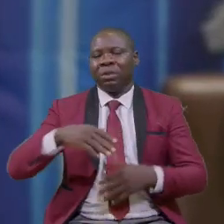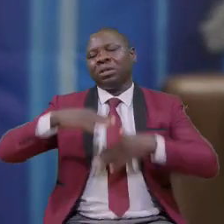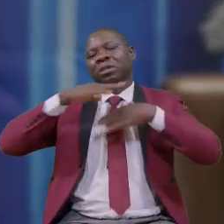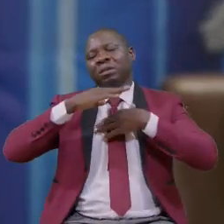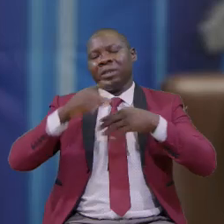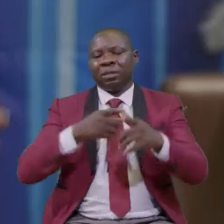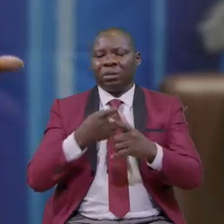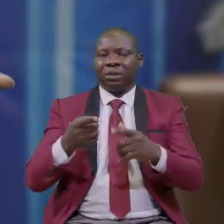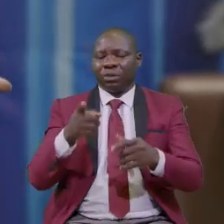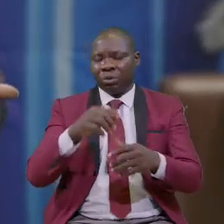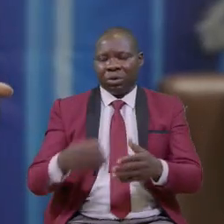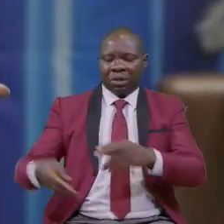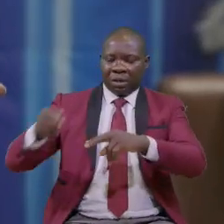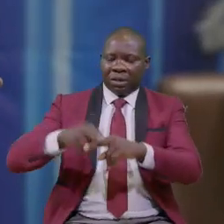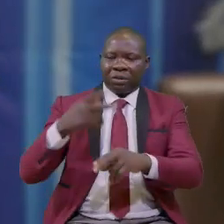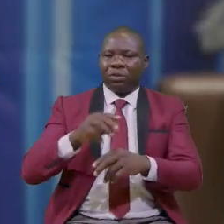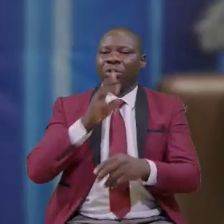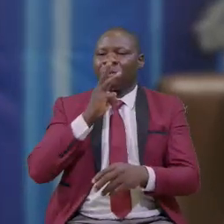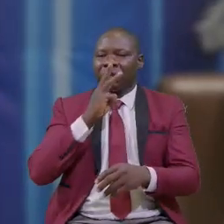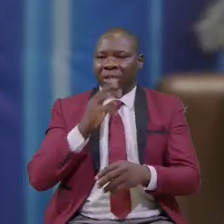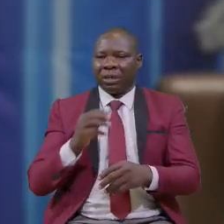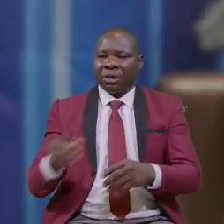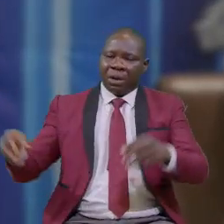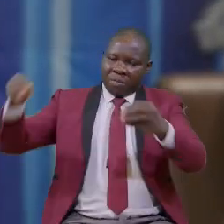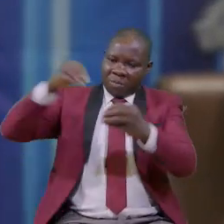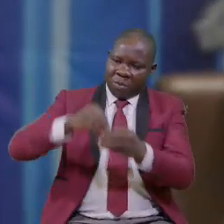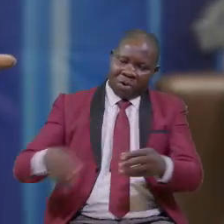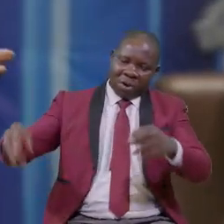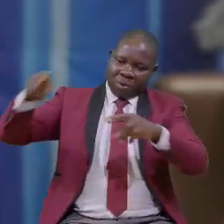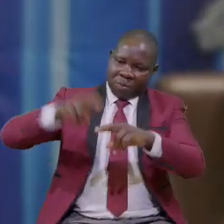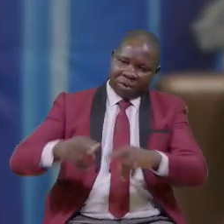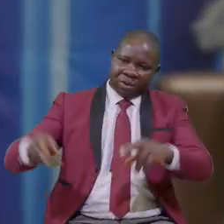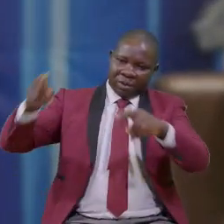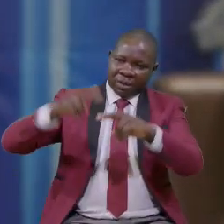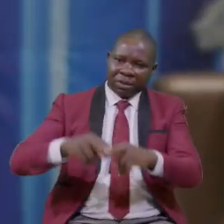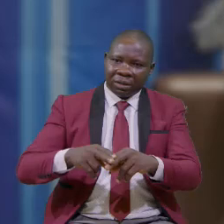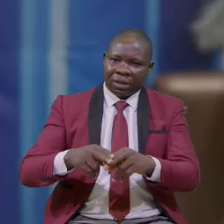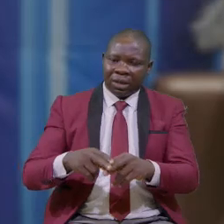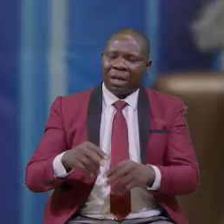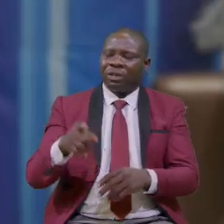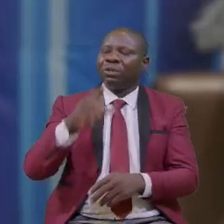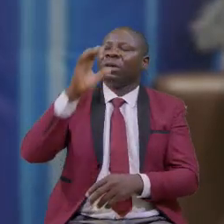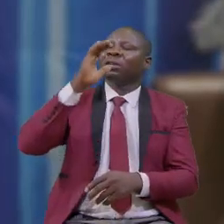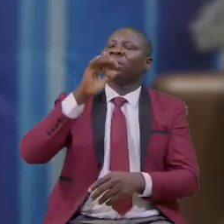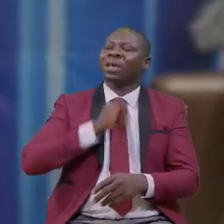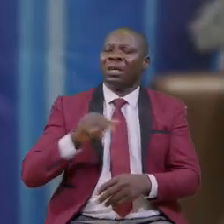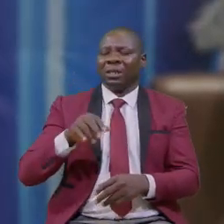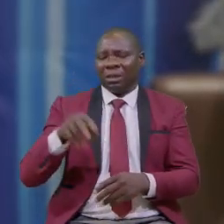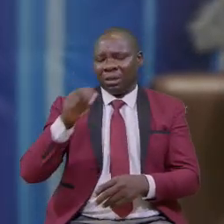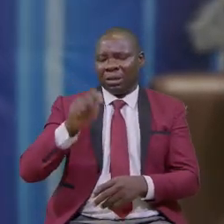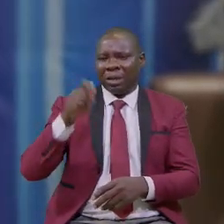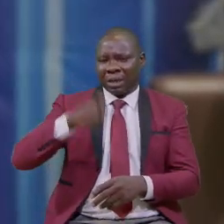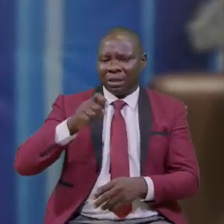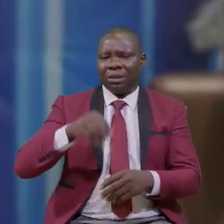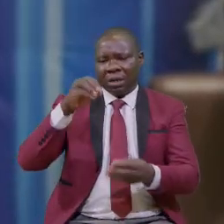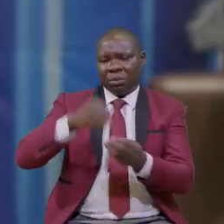greater volume. We increase it. You drink. I still need more. Okay, now we'll fill the cup